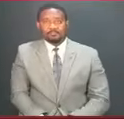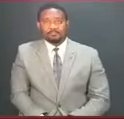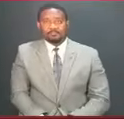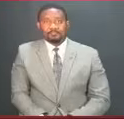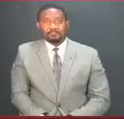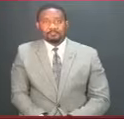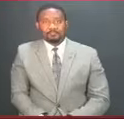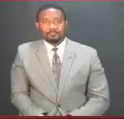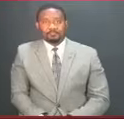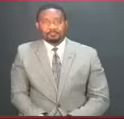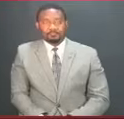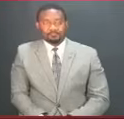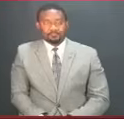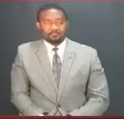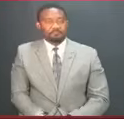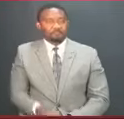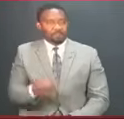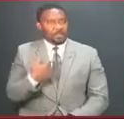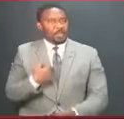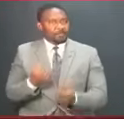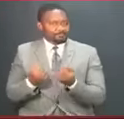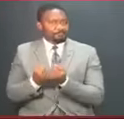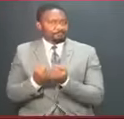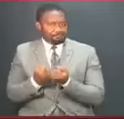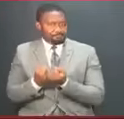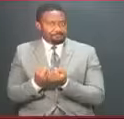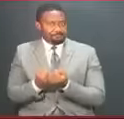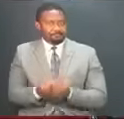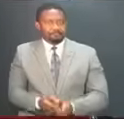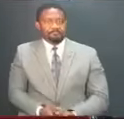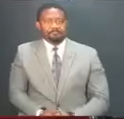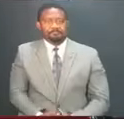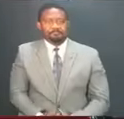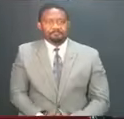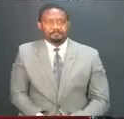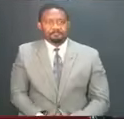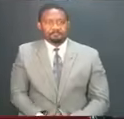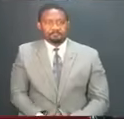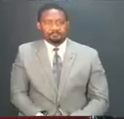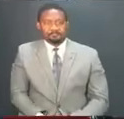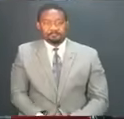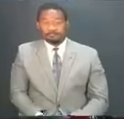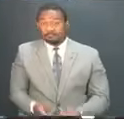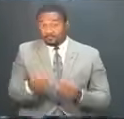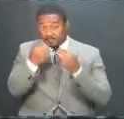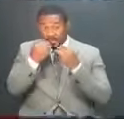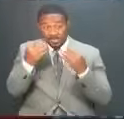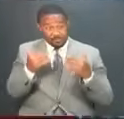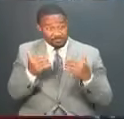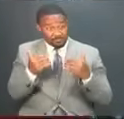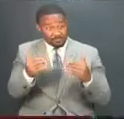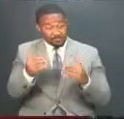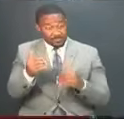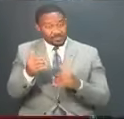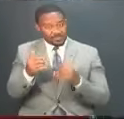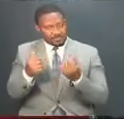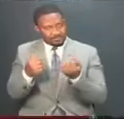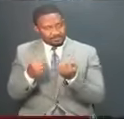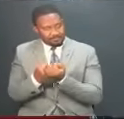Mr. Speaker, I second the motion. Thank you. Motion moved and seconded is for the consideration of the